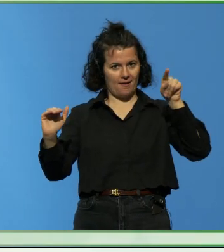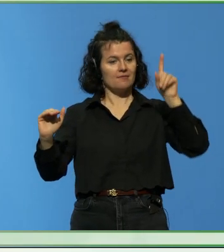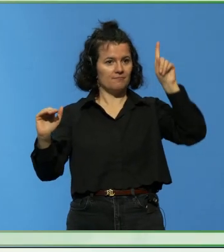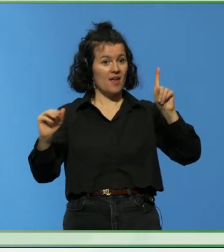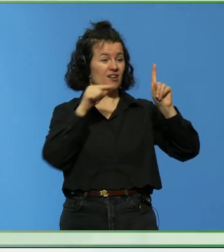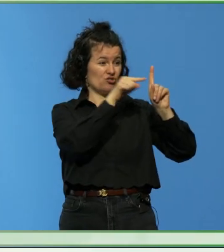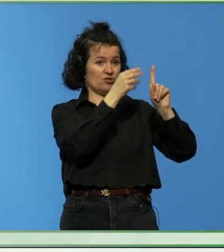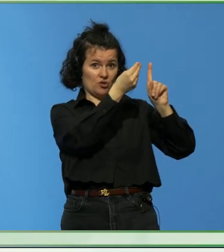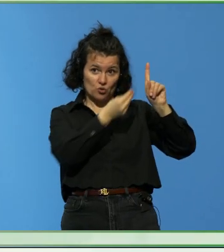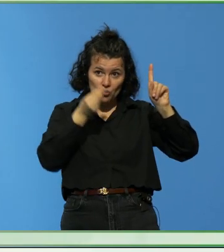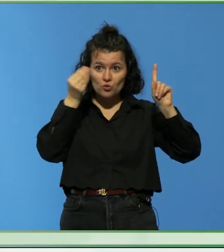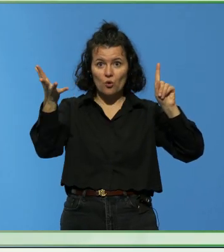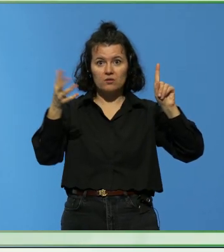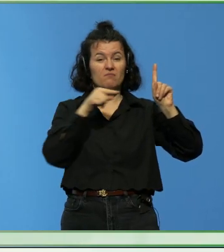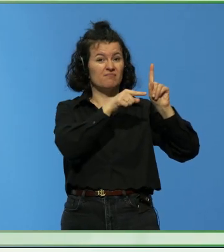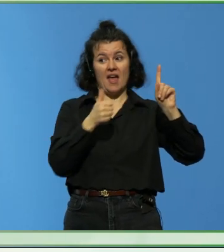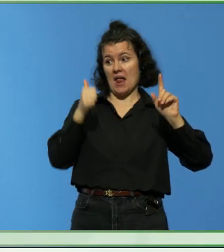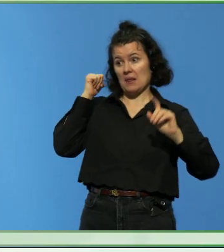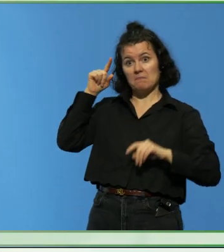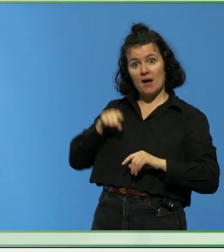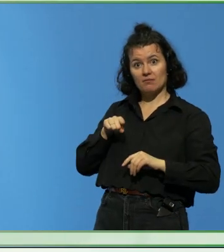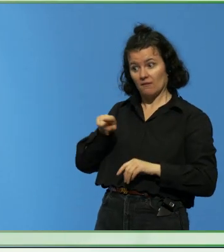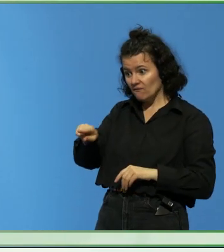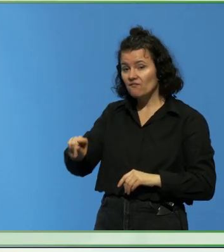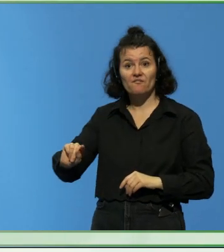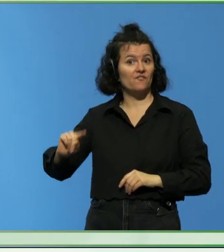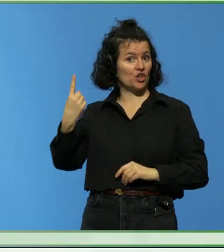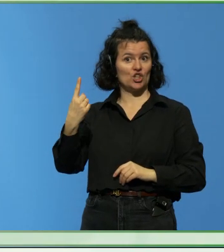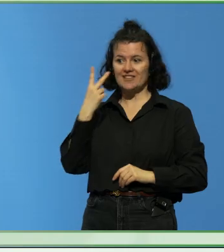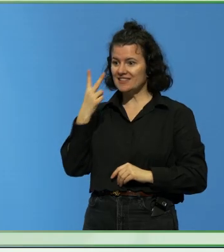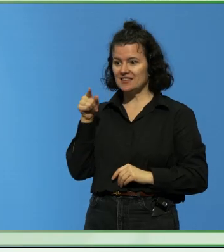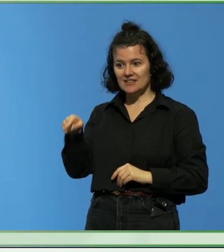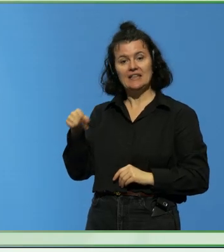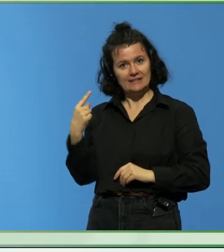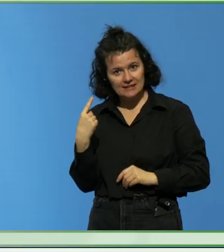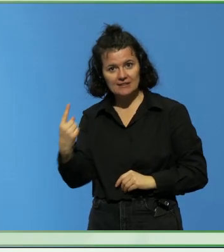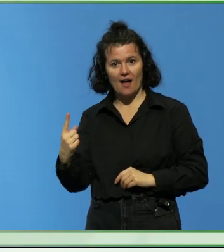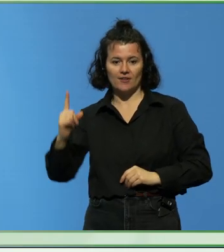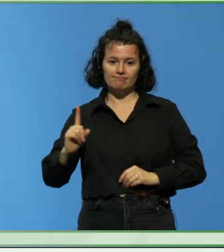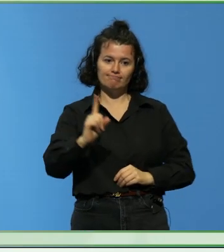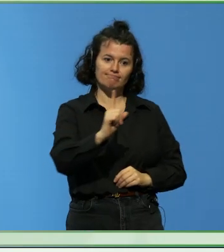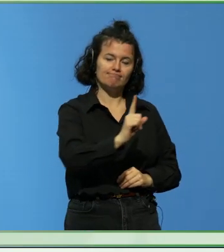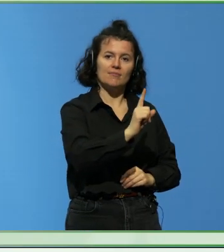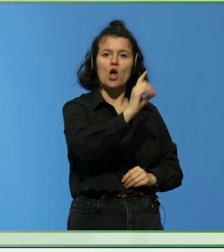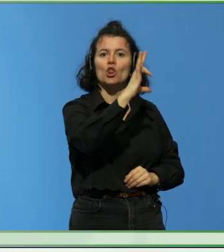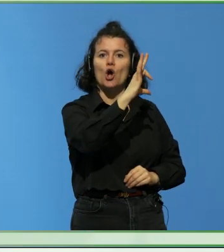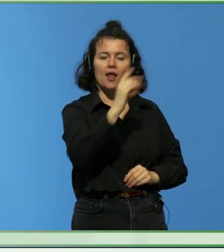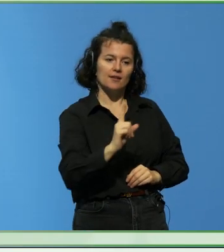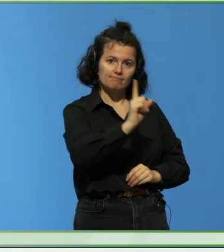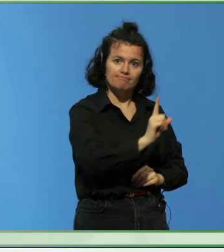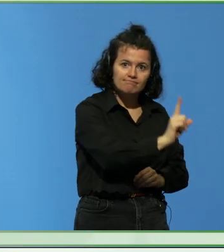her towel and went to bathe. I saw a big change in her. It was the first time ever. It's helping her